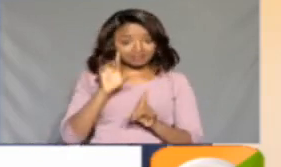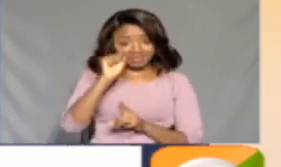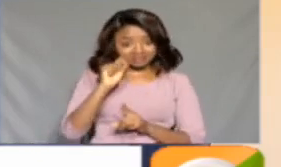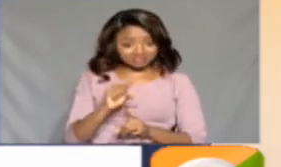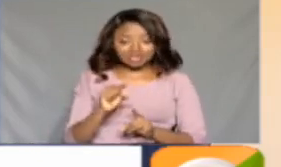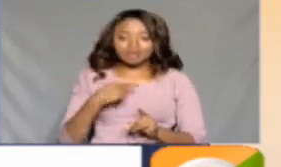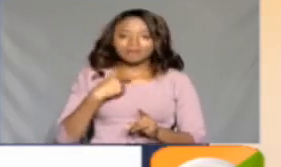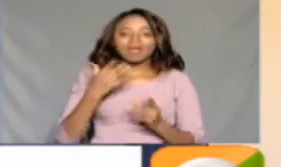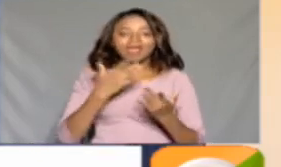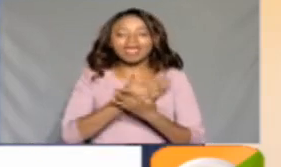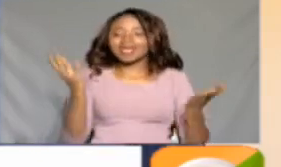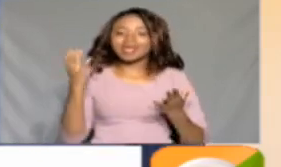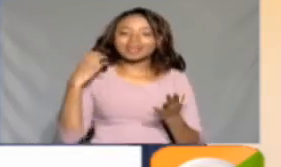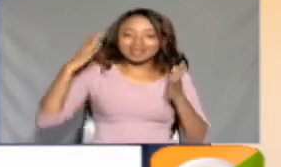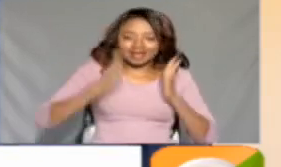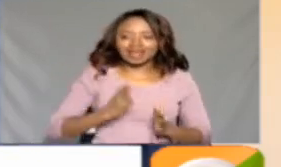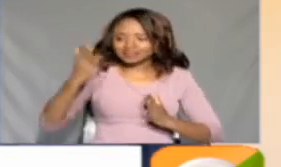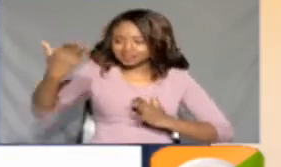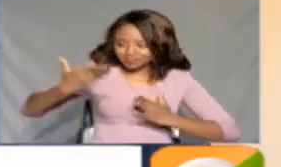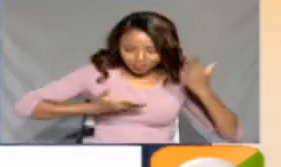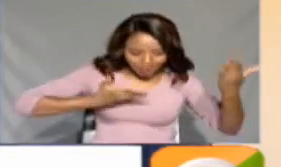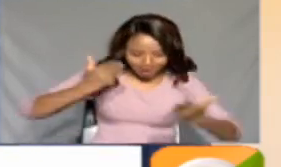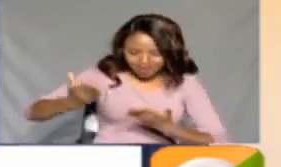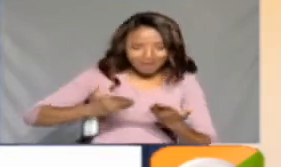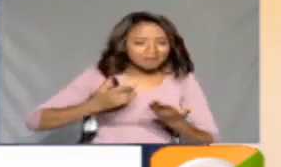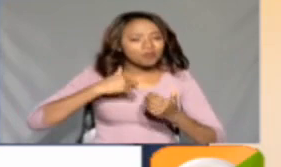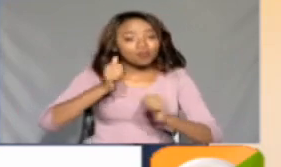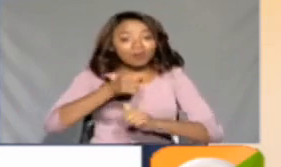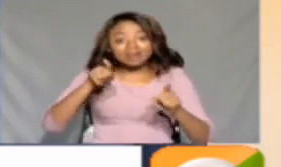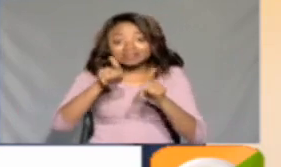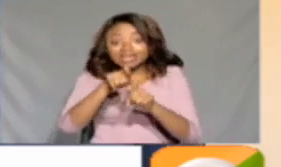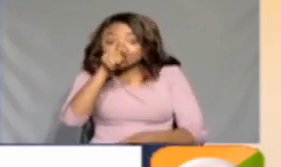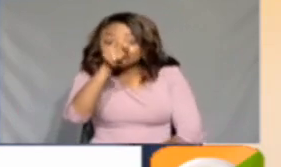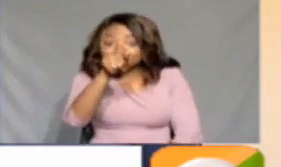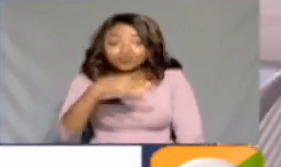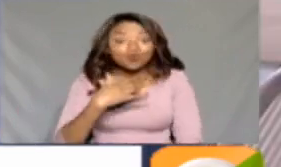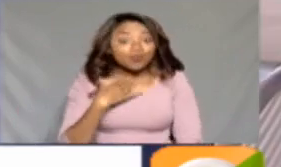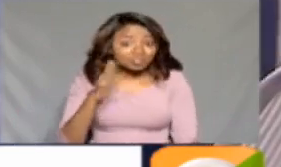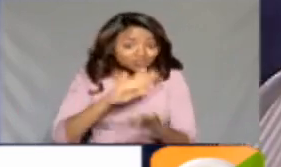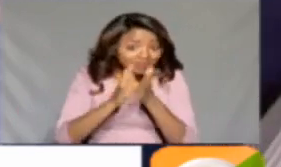all candidates, including yourself, if you join Jubilee and you want to run for president.